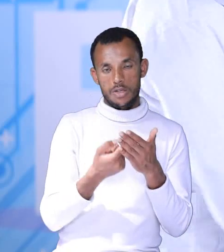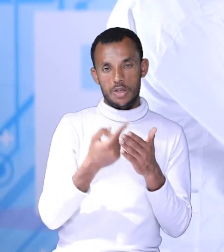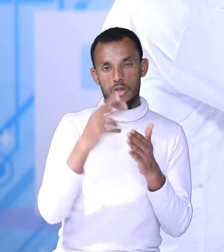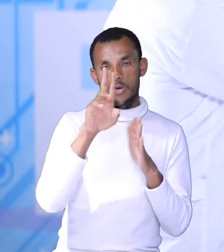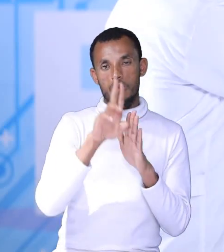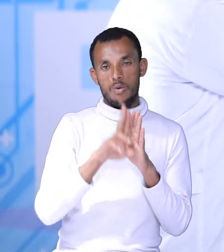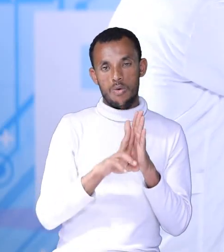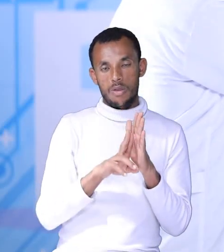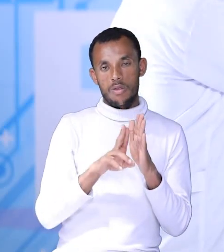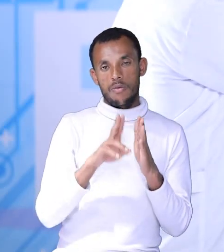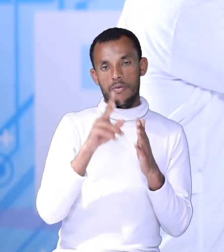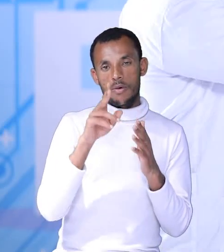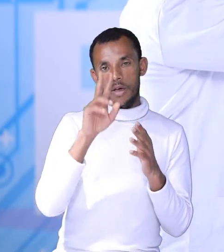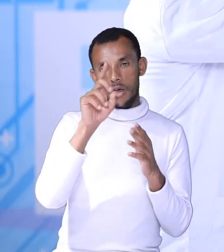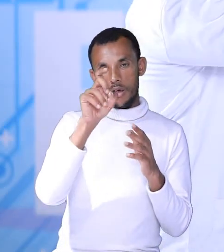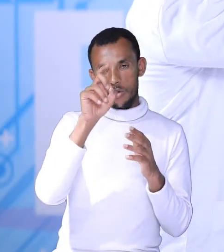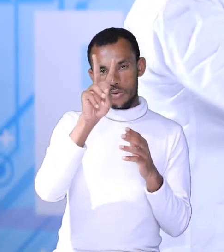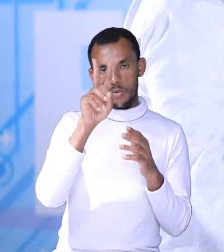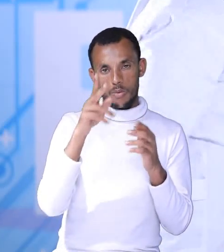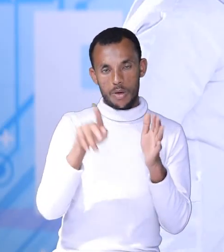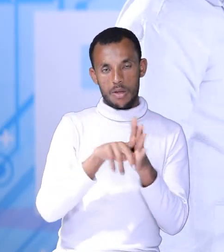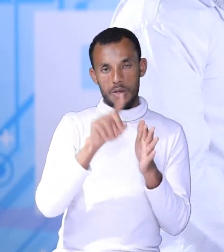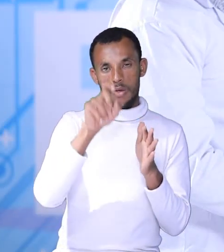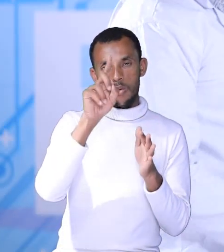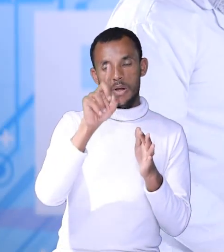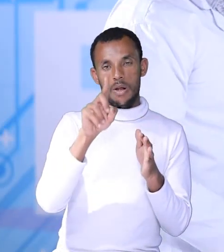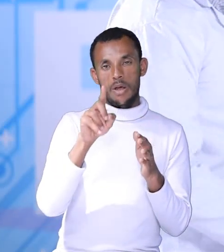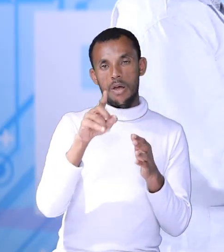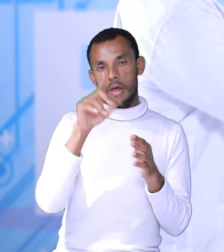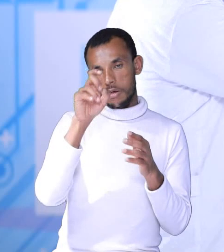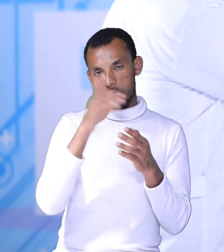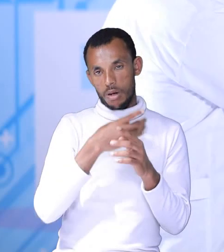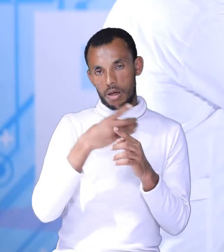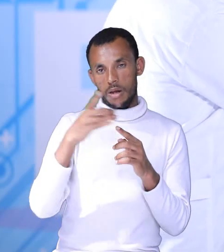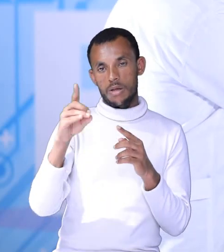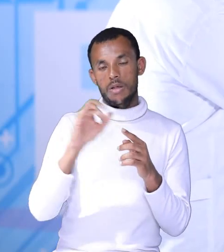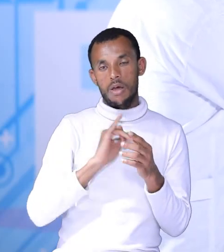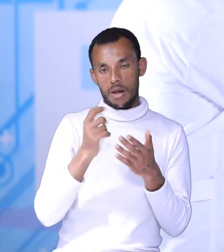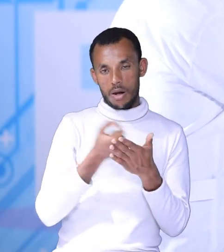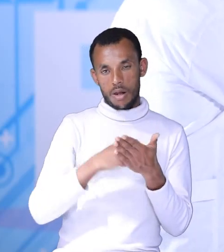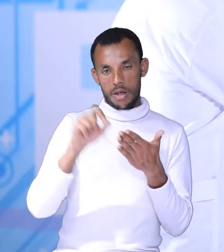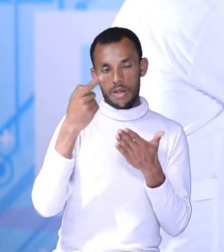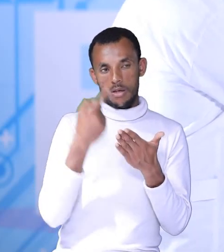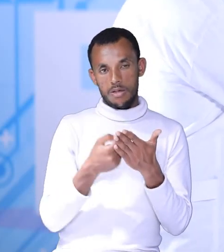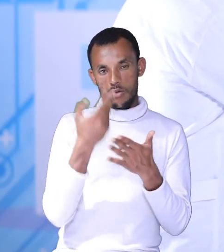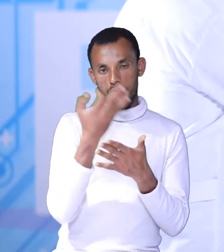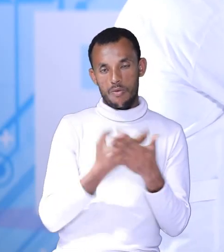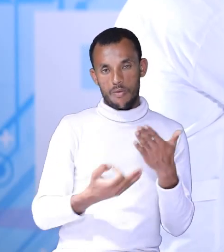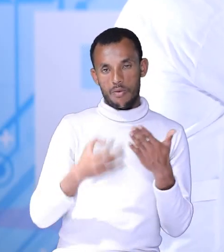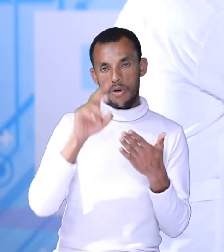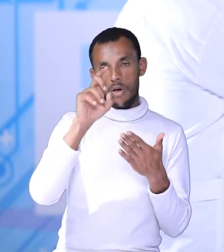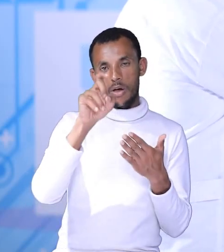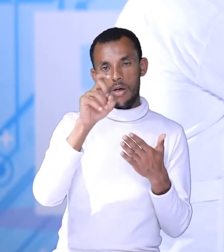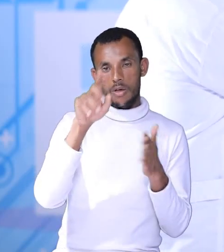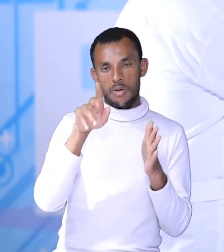vector, x2 minus x1 is along x direction, so I can write this in this form.